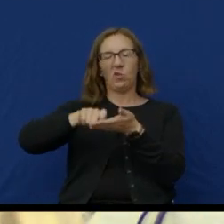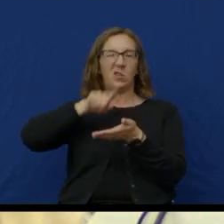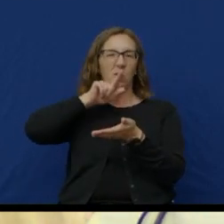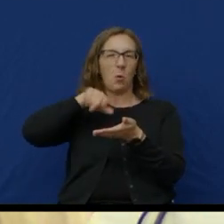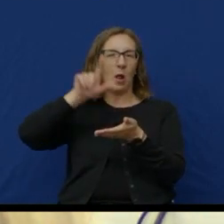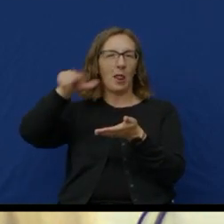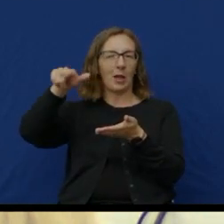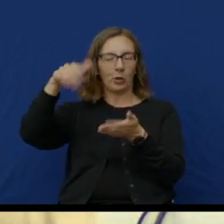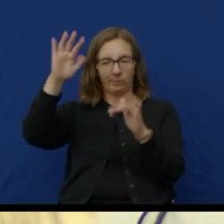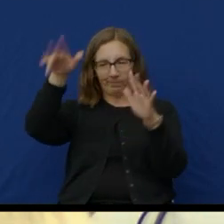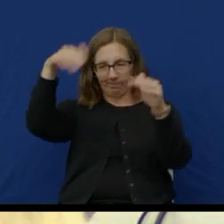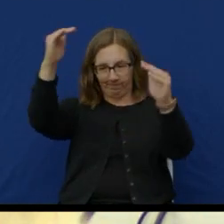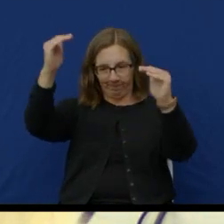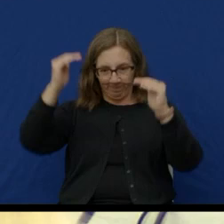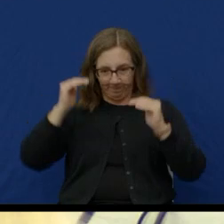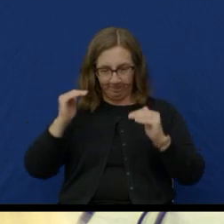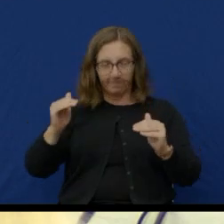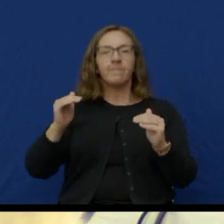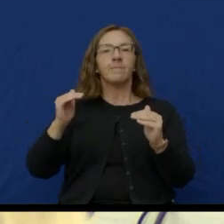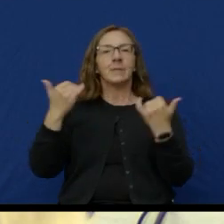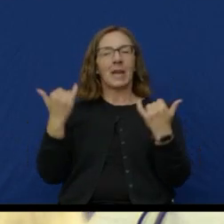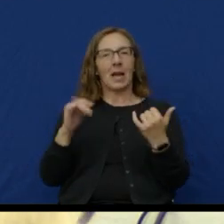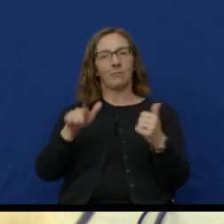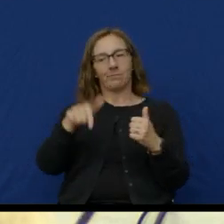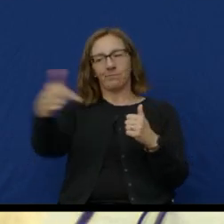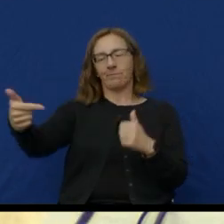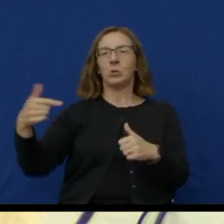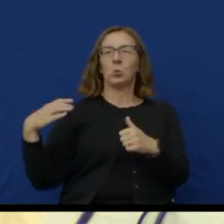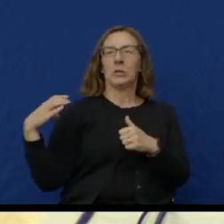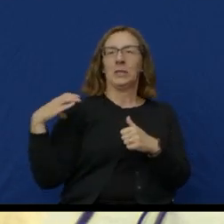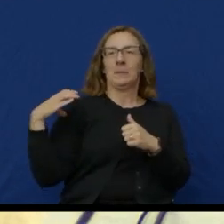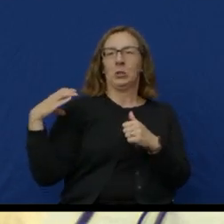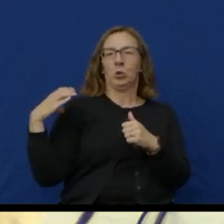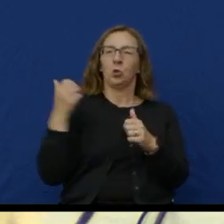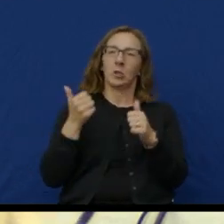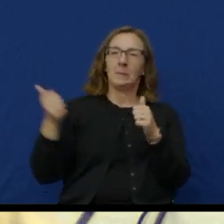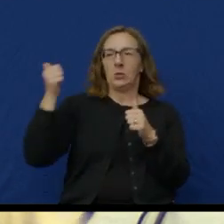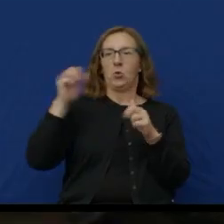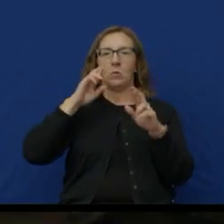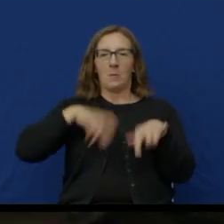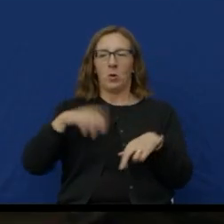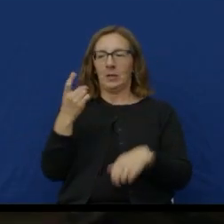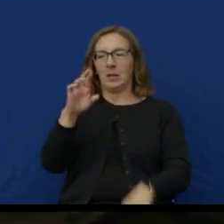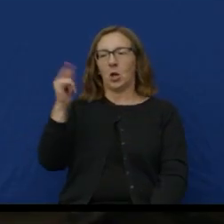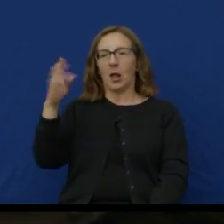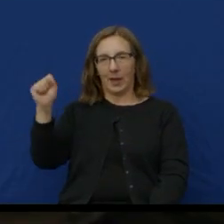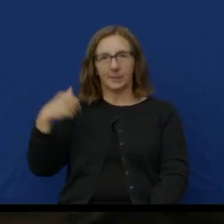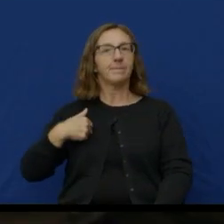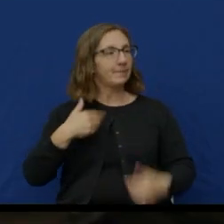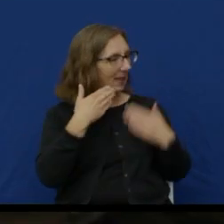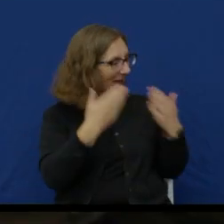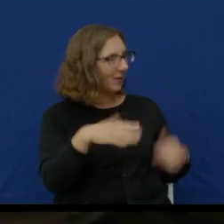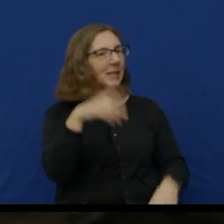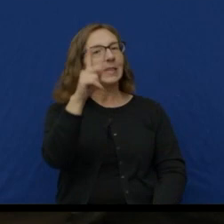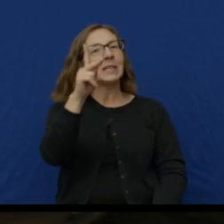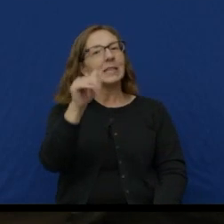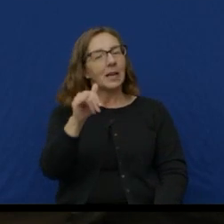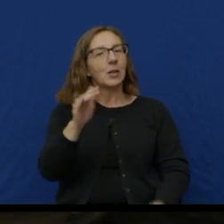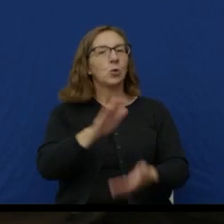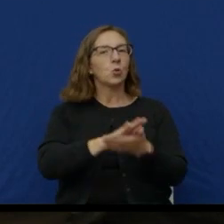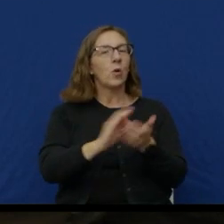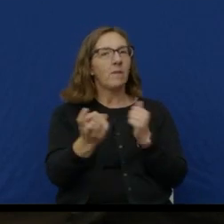And we come now to the Commissioner's report. Dr. Glass. Thank you, Madam Chair. The Kentucky School for the Blind held 4 weeks